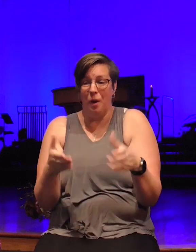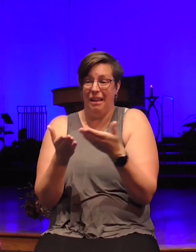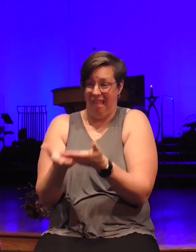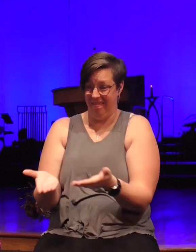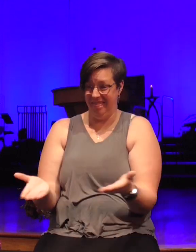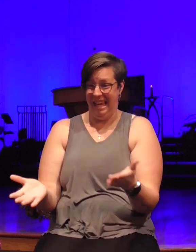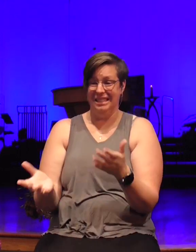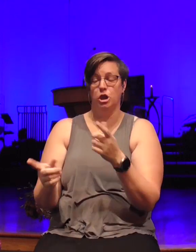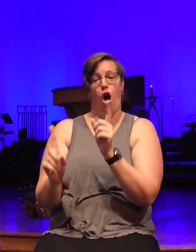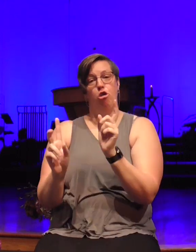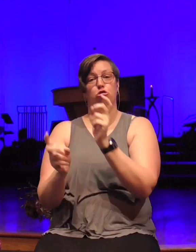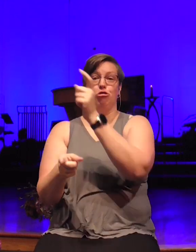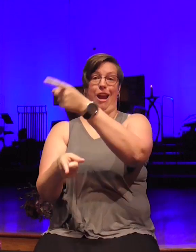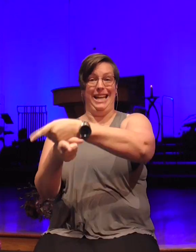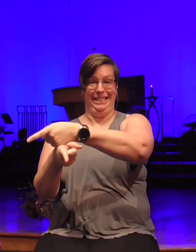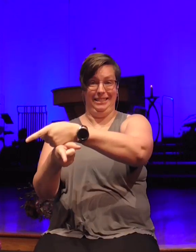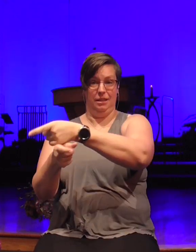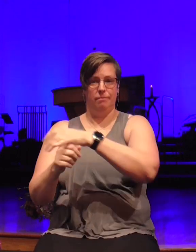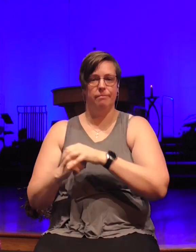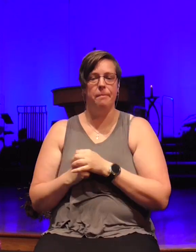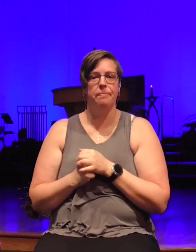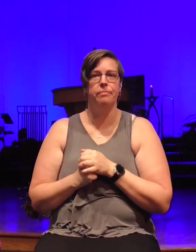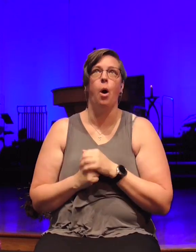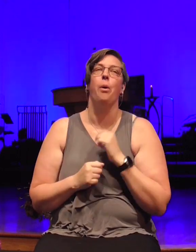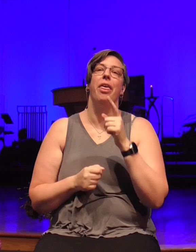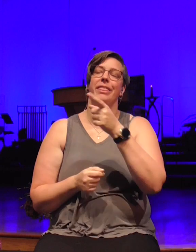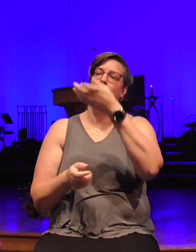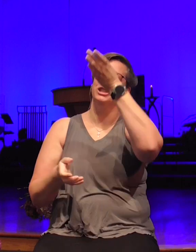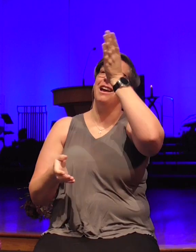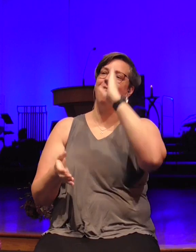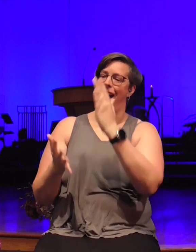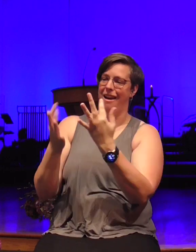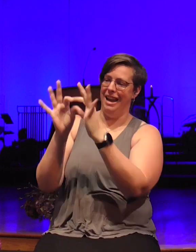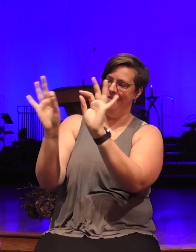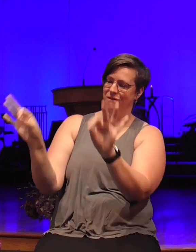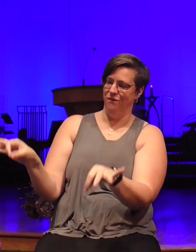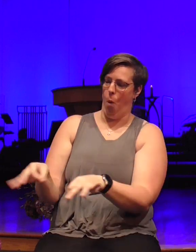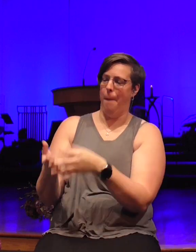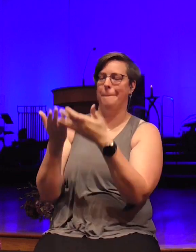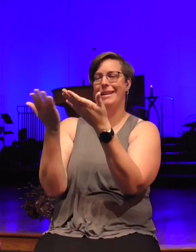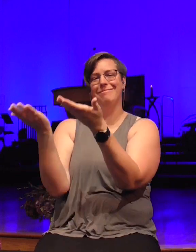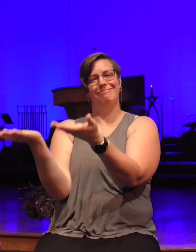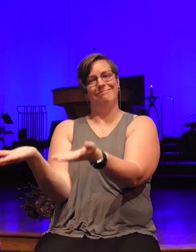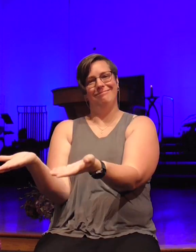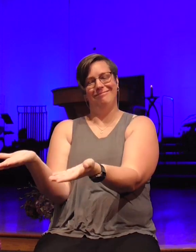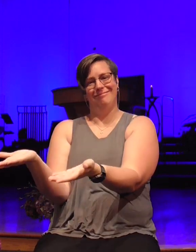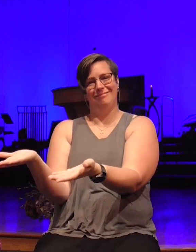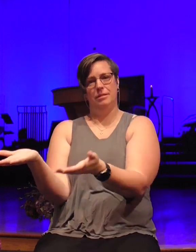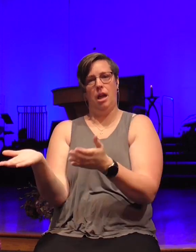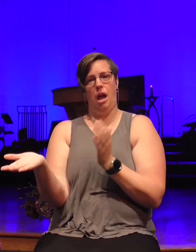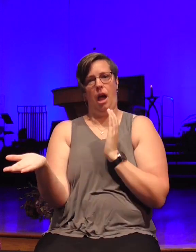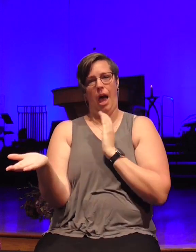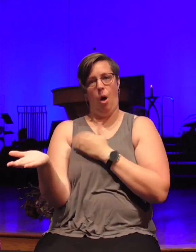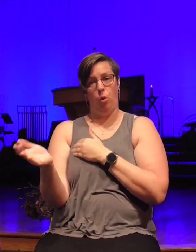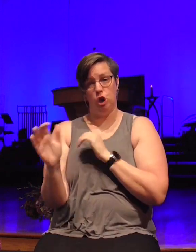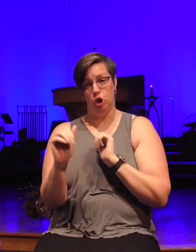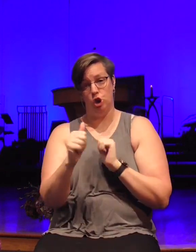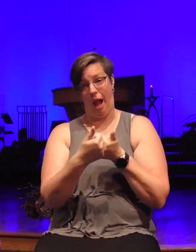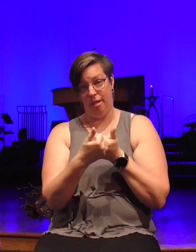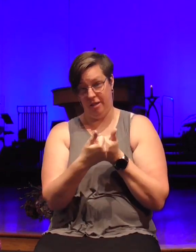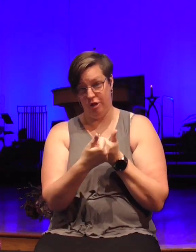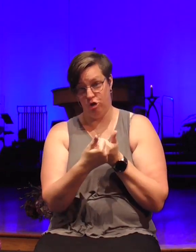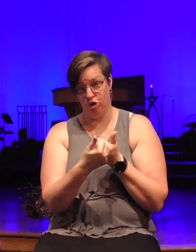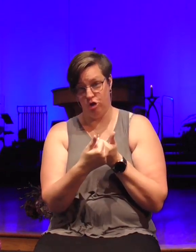and they're doing it right? Oh, there's God in form. Our challenge,